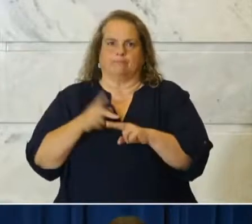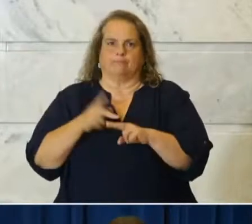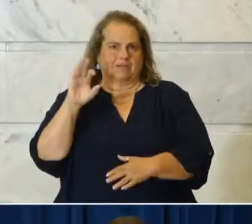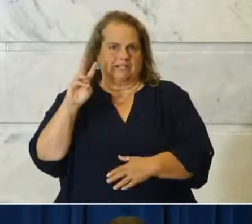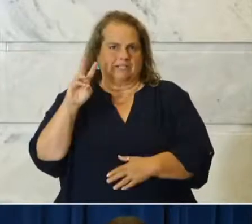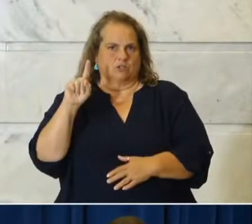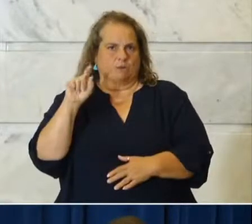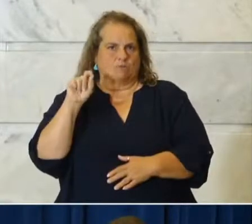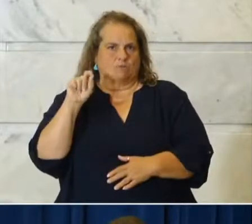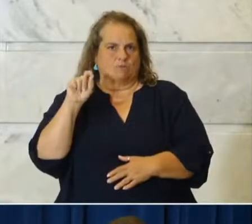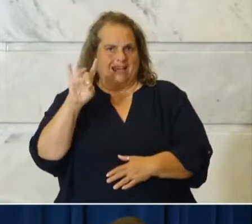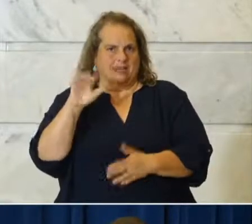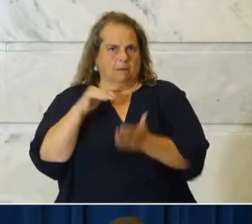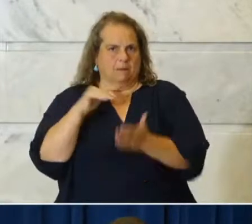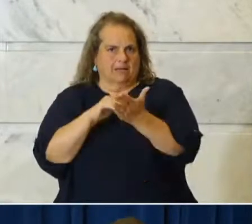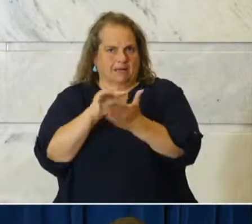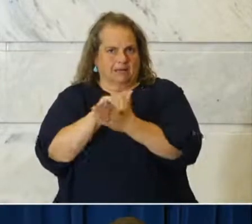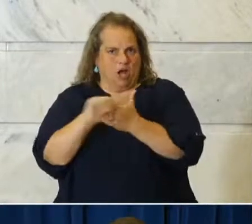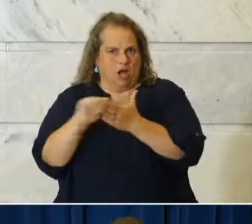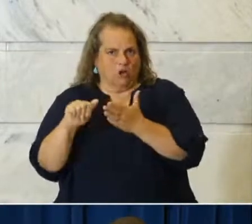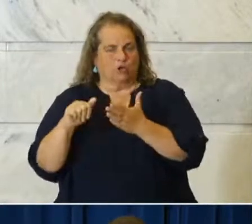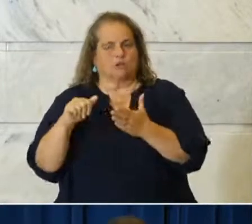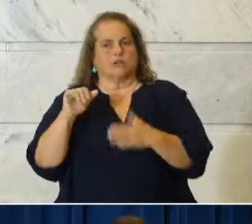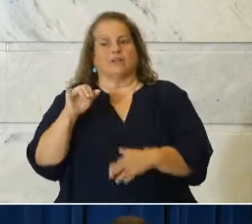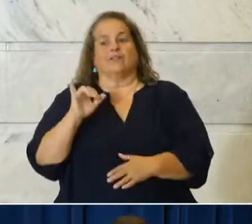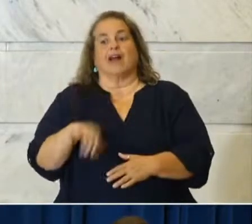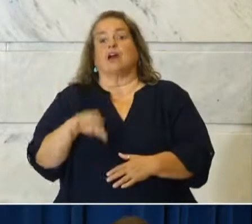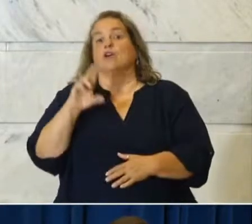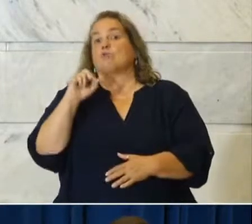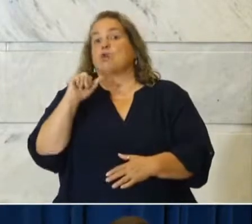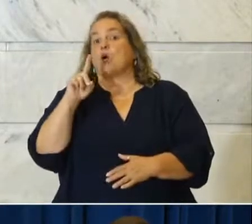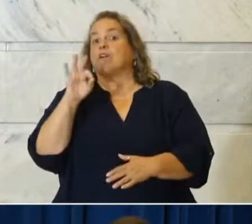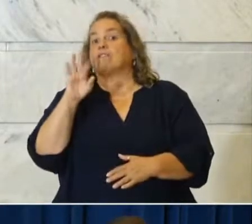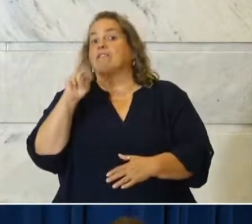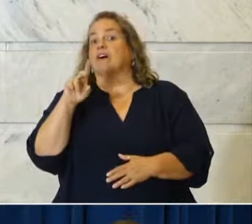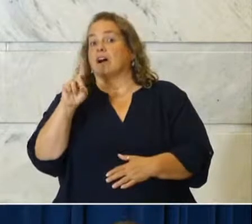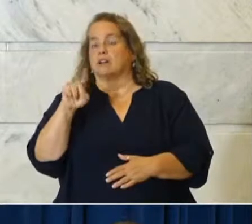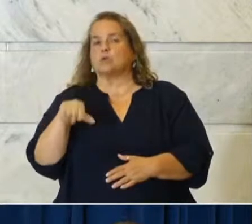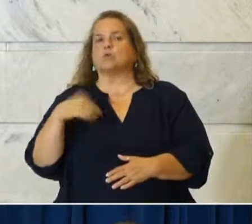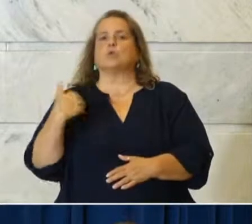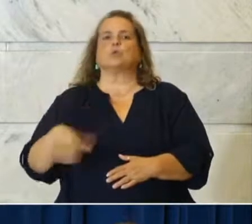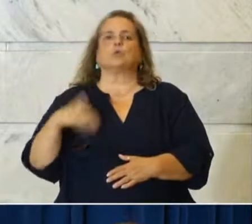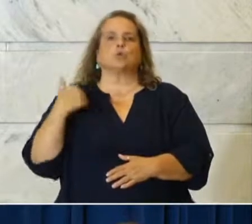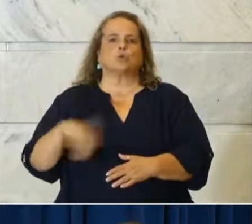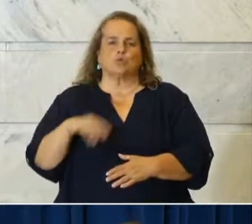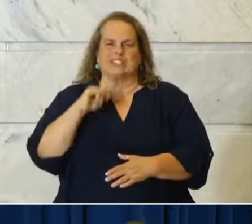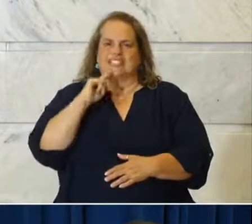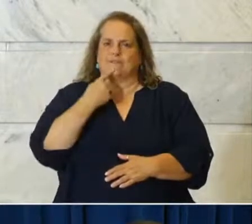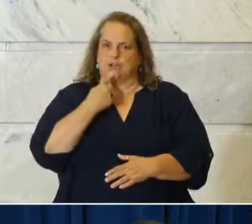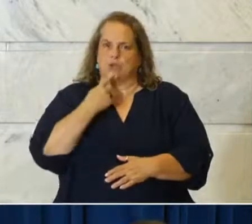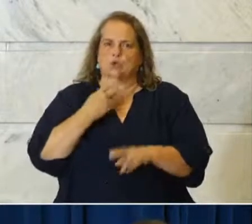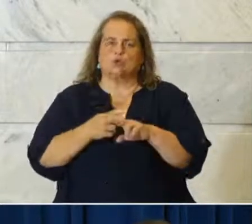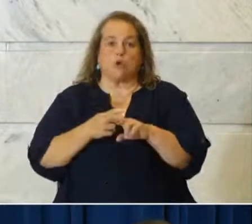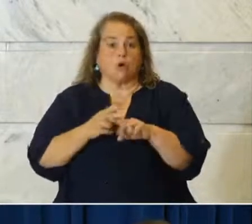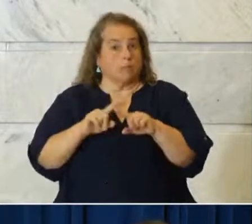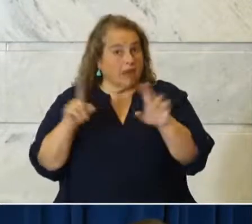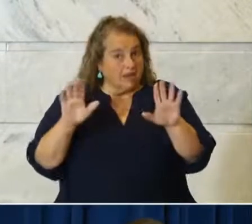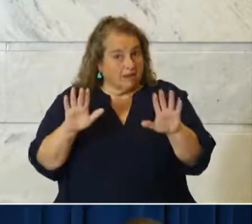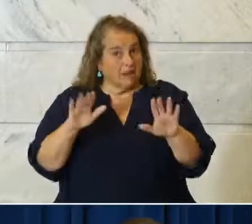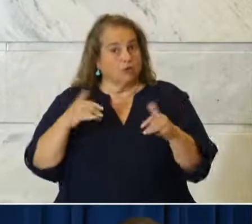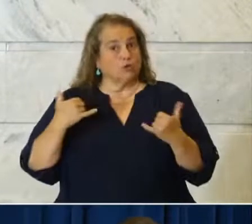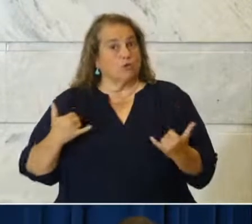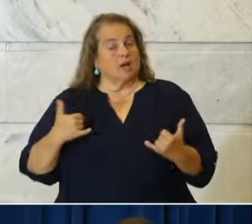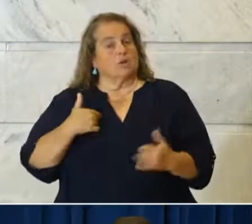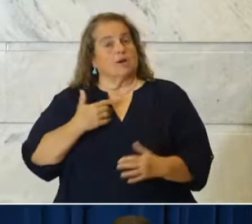$161.8 million. For the size of the road fund, that is significant and it is severe. But today, we're happy